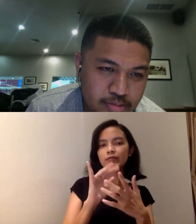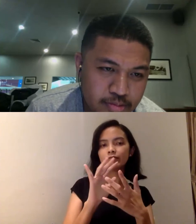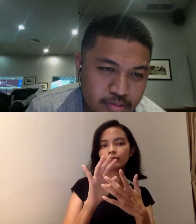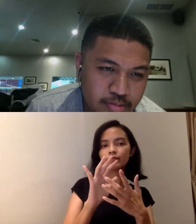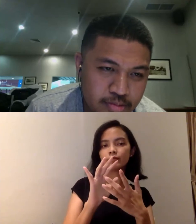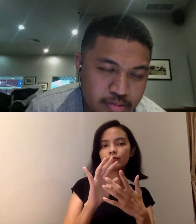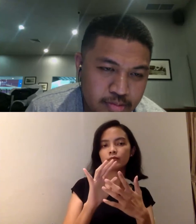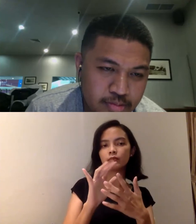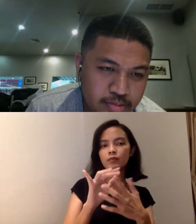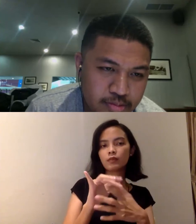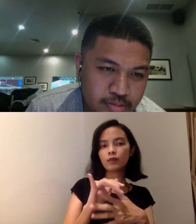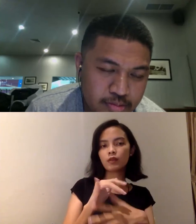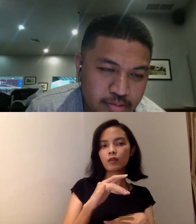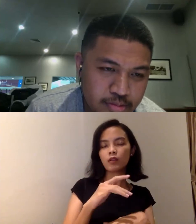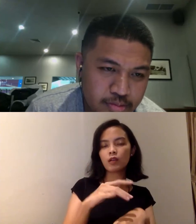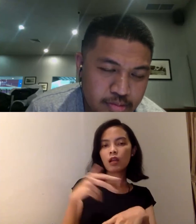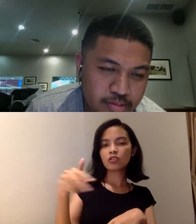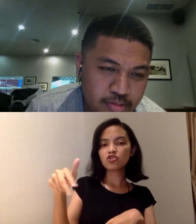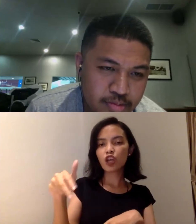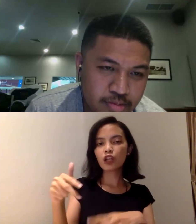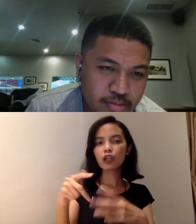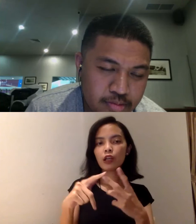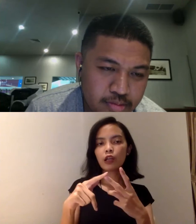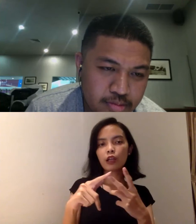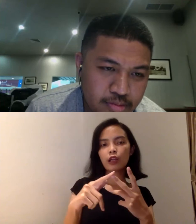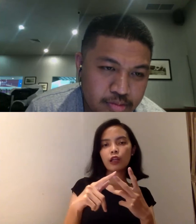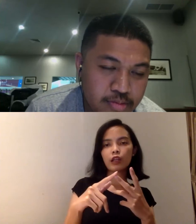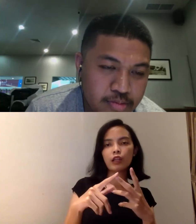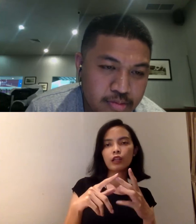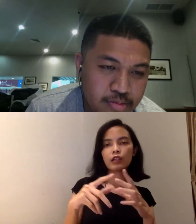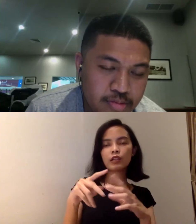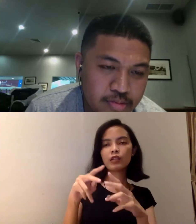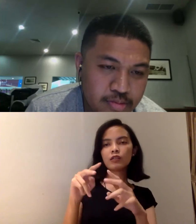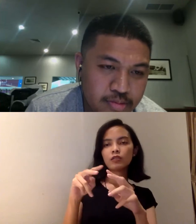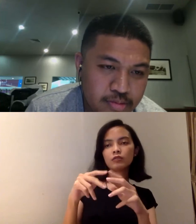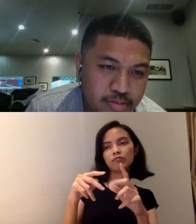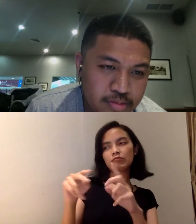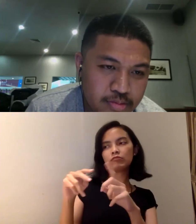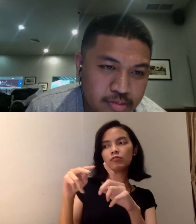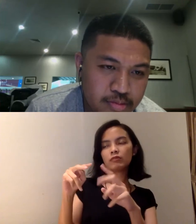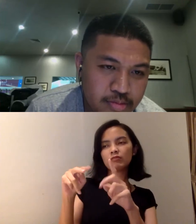correlation between the gender stereotype and expression of love?